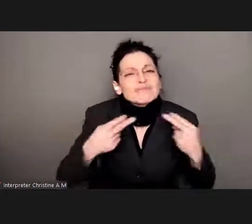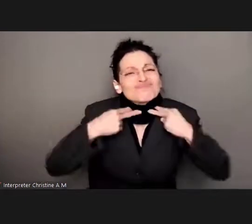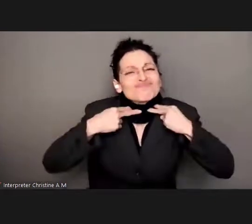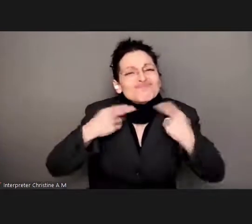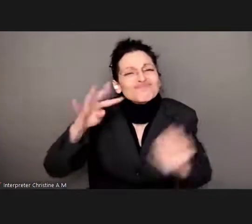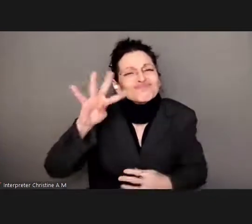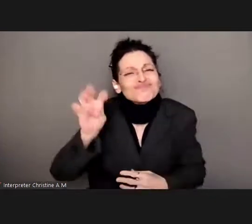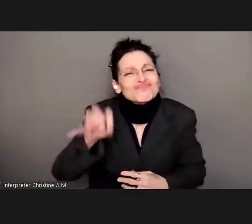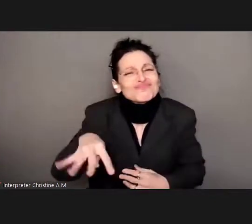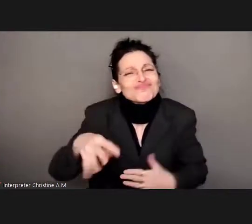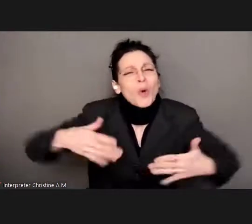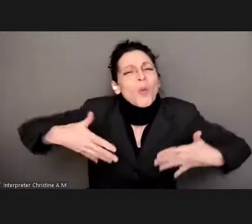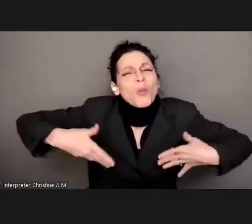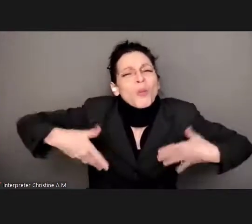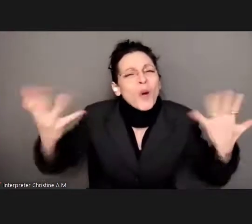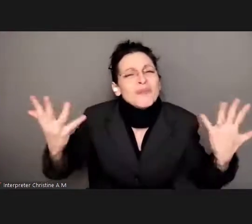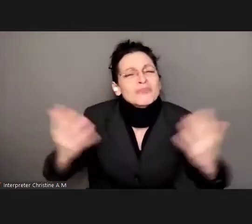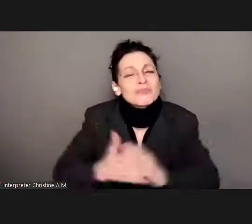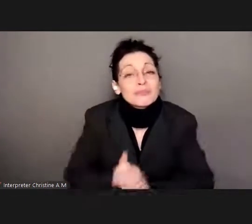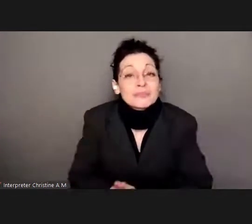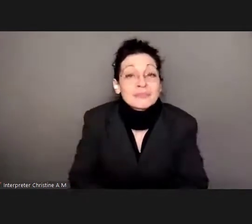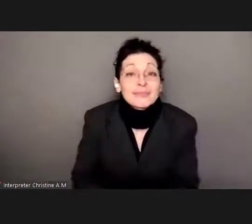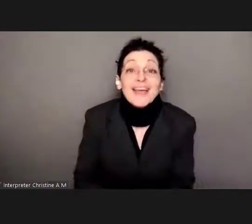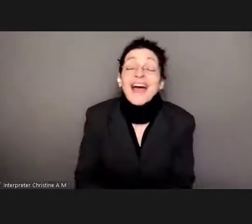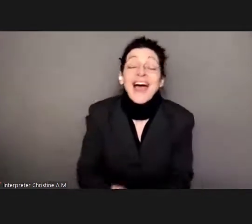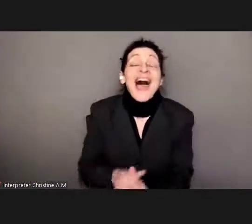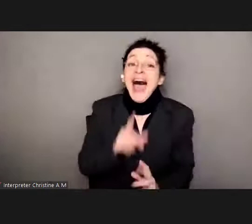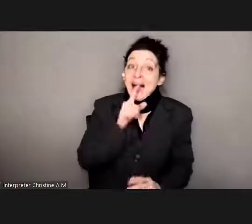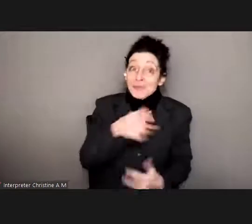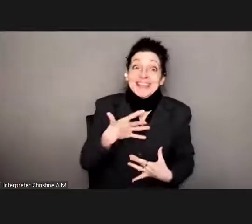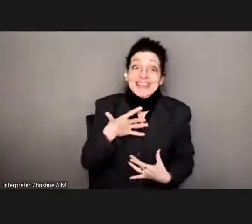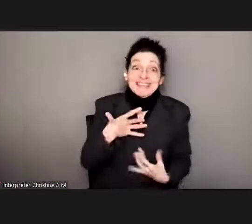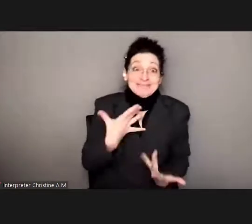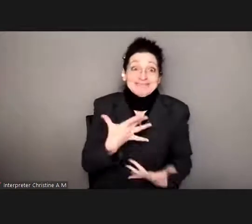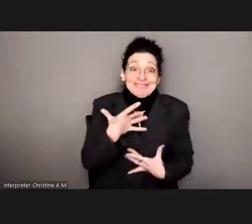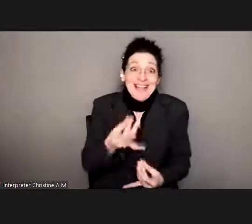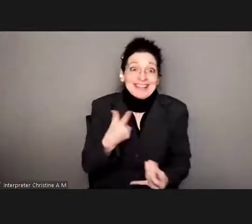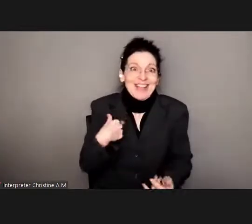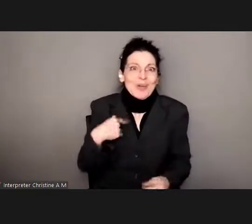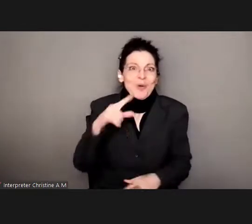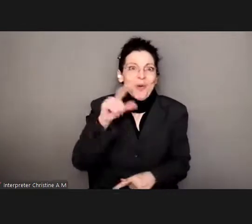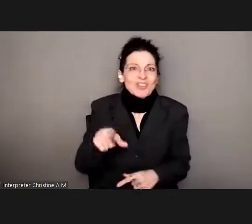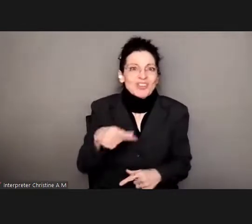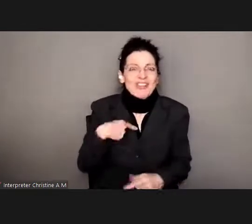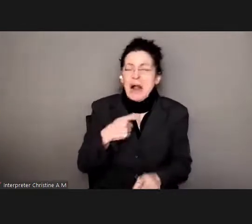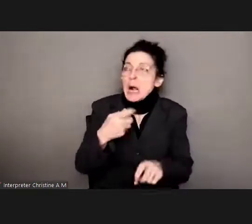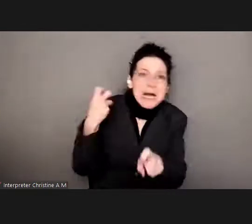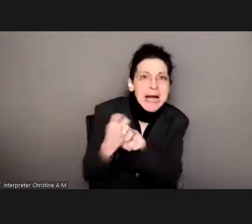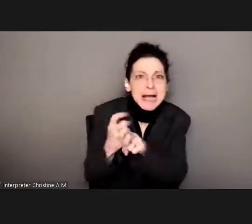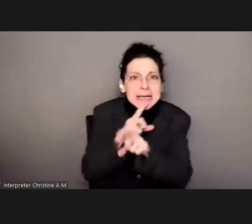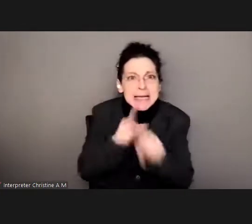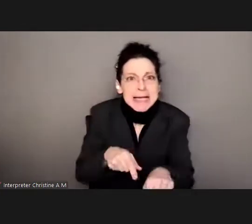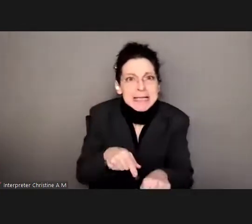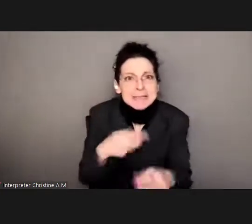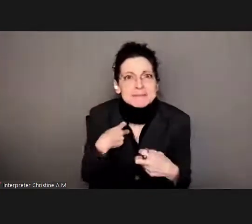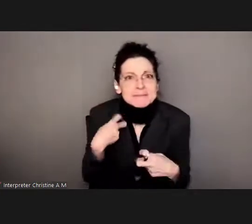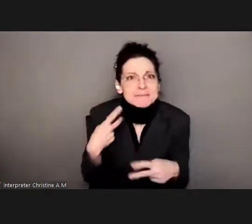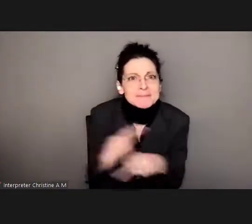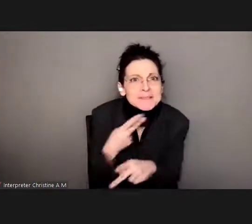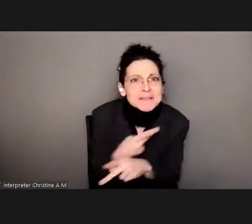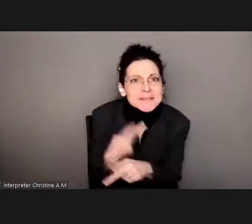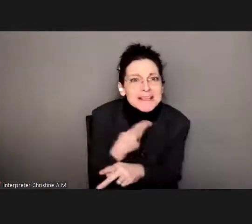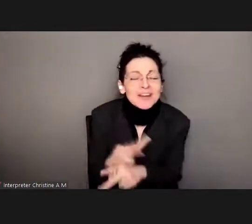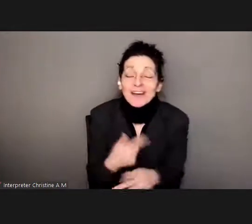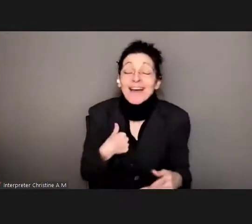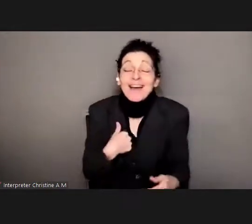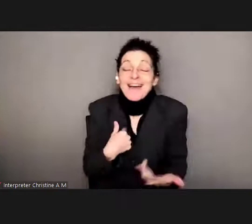I'm really interested in those questions that are very hard to answer. So let's just take 5 minutes in groups. And then Karen,